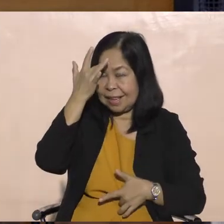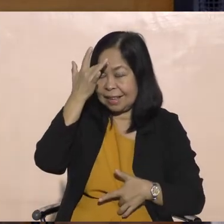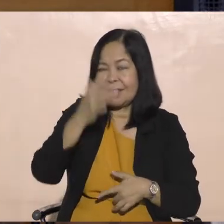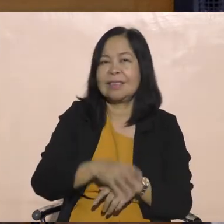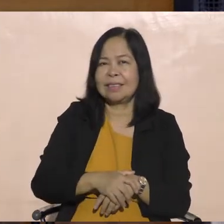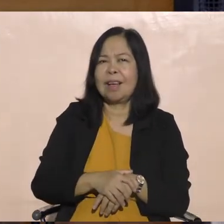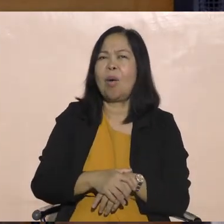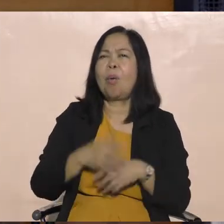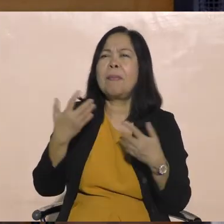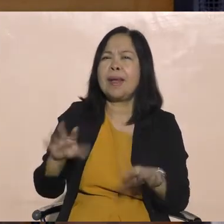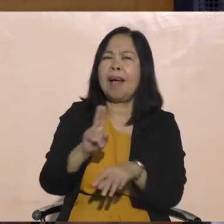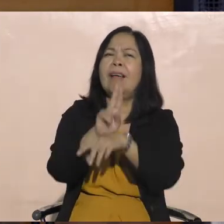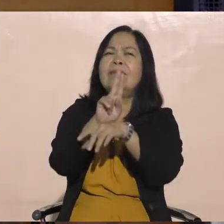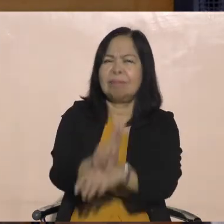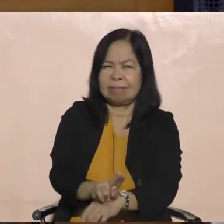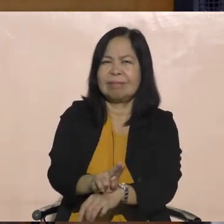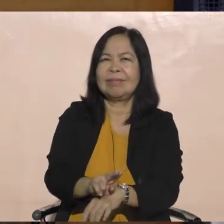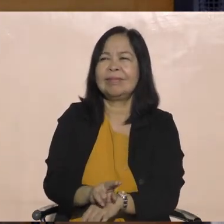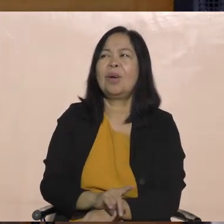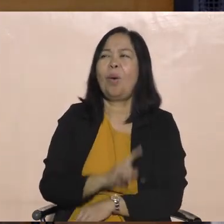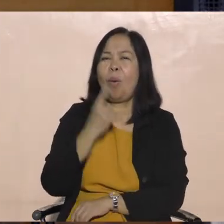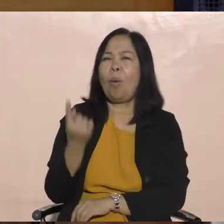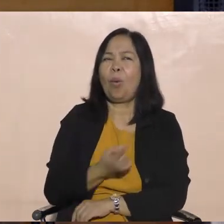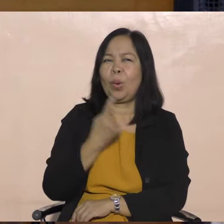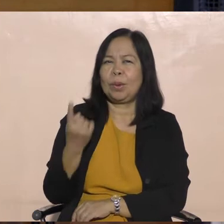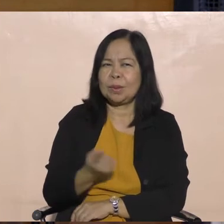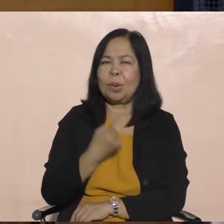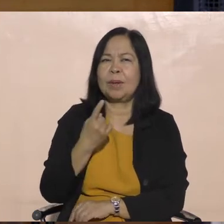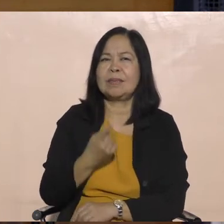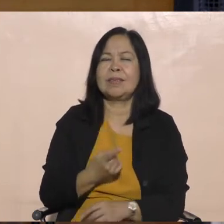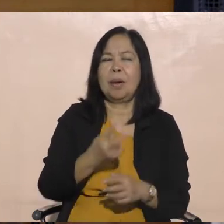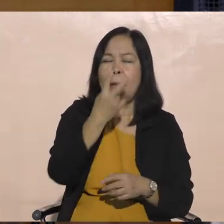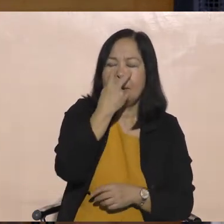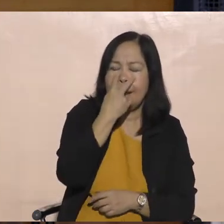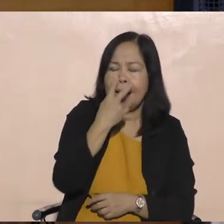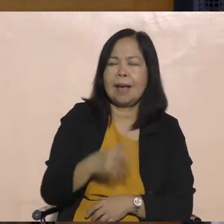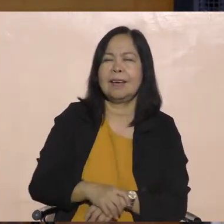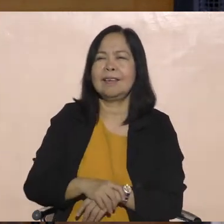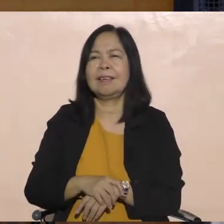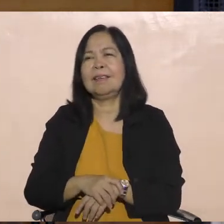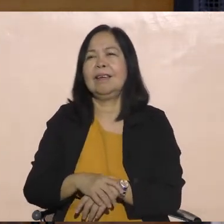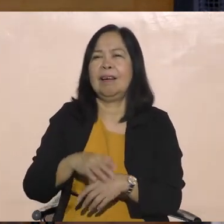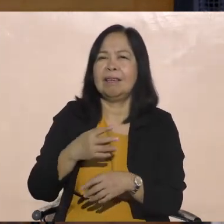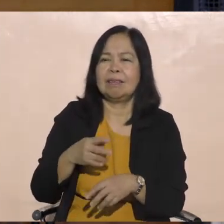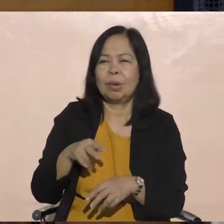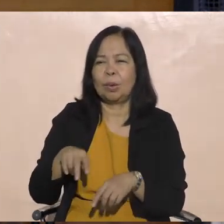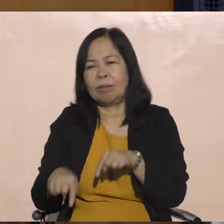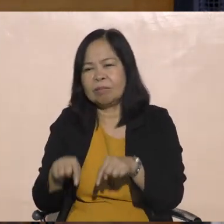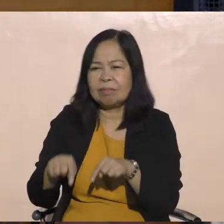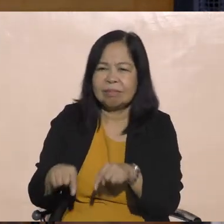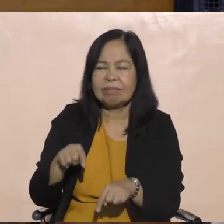Naanad na sila mga kaigsunan nga nakita nila si Jesus nga kung adunay mga nagbalatian, mudol kaniya iyang ayuhon